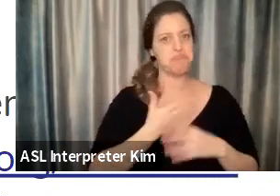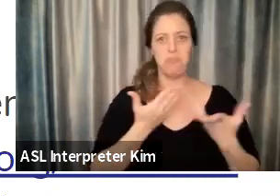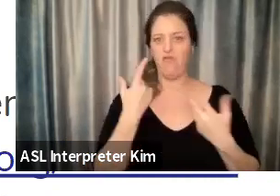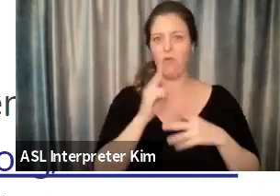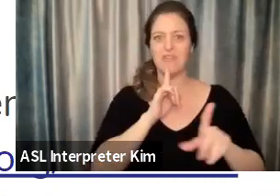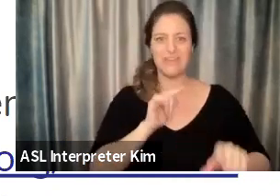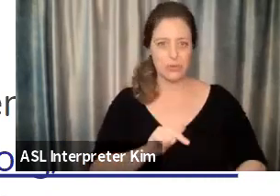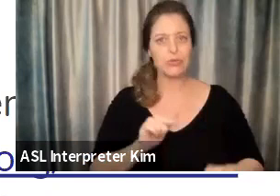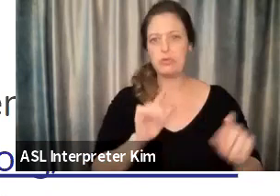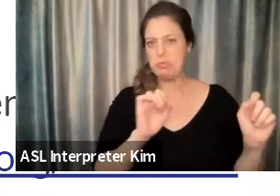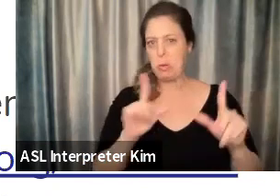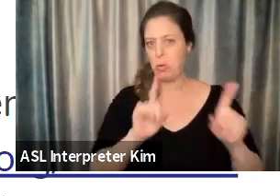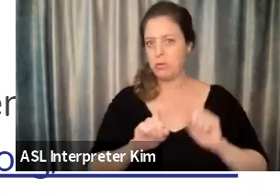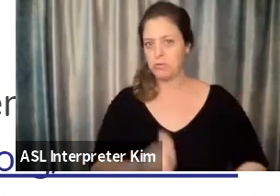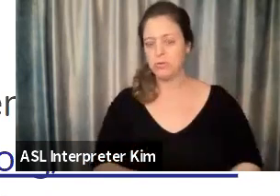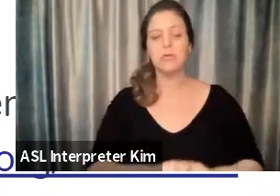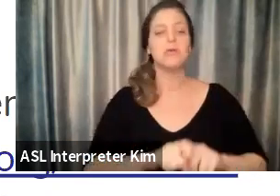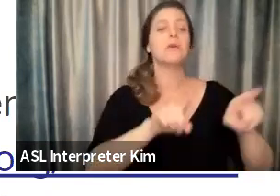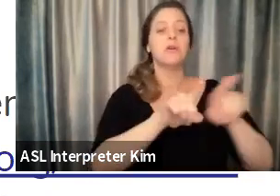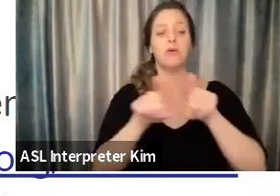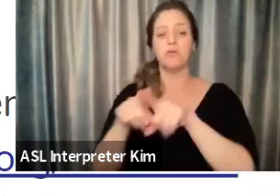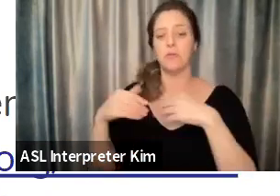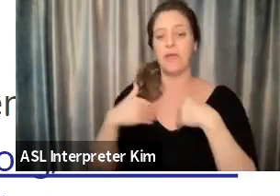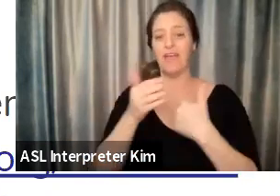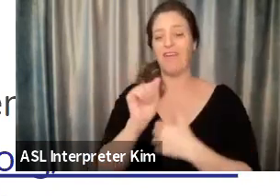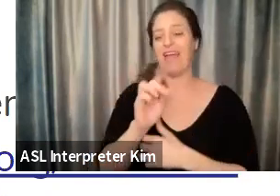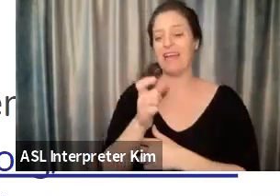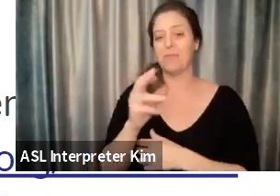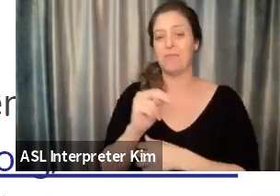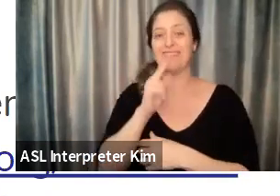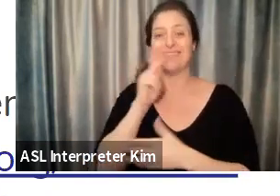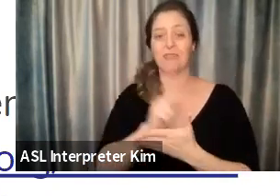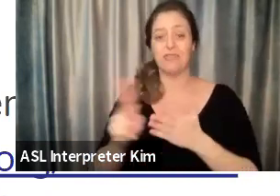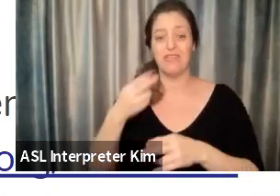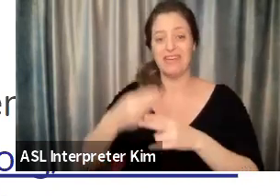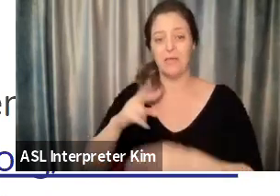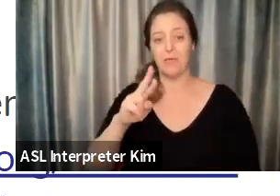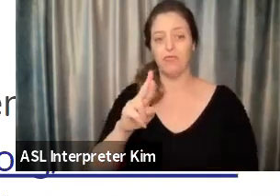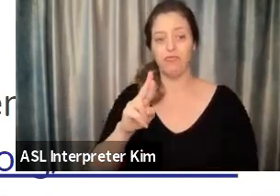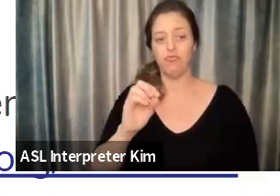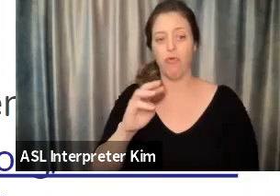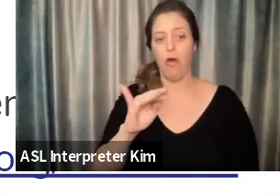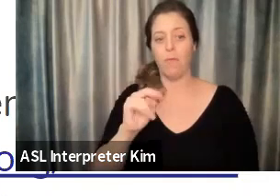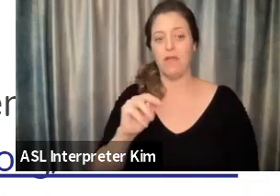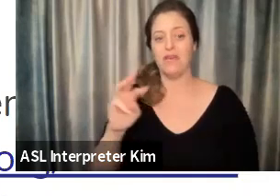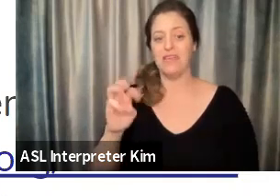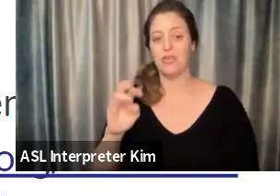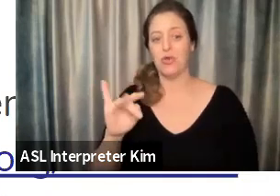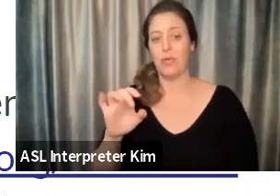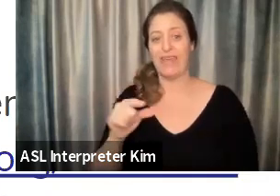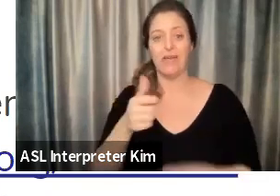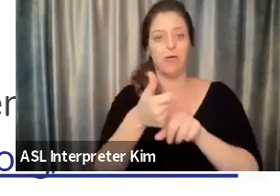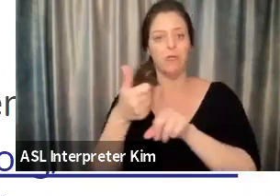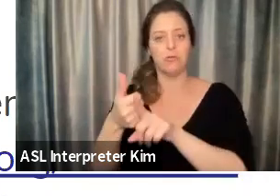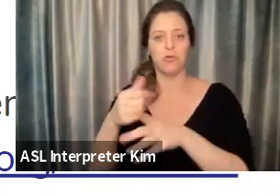question. In addition to that, we have an administrative secretary for the department. Her name is Robin Ewing. We have her email that is there